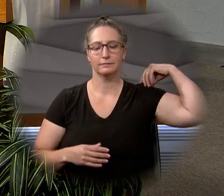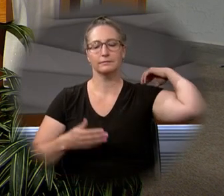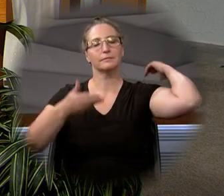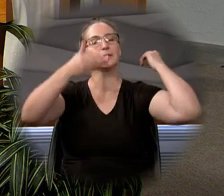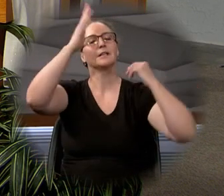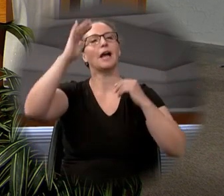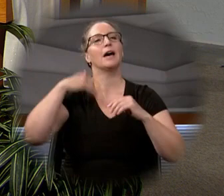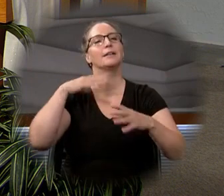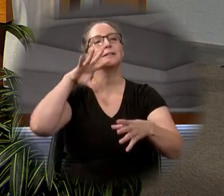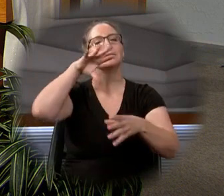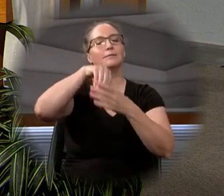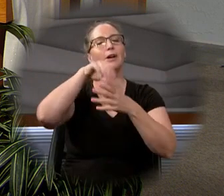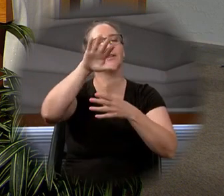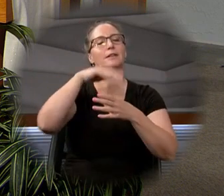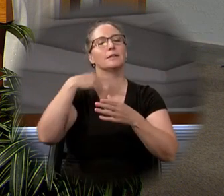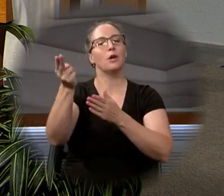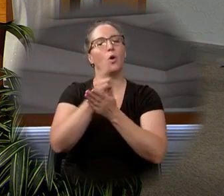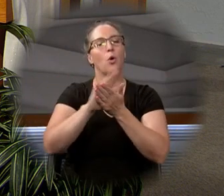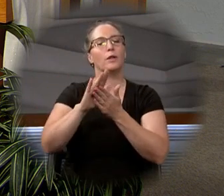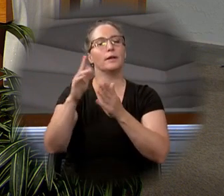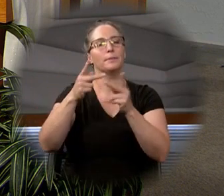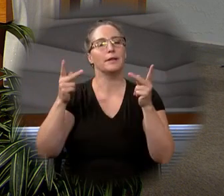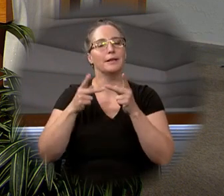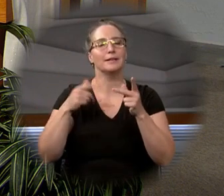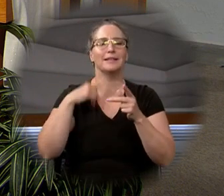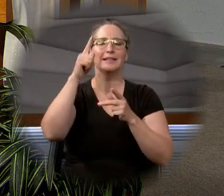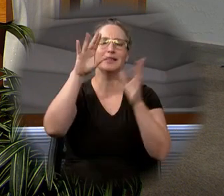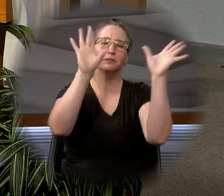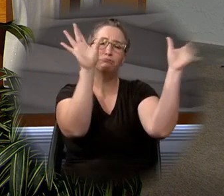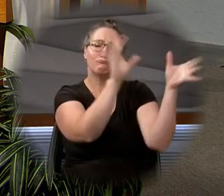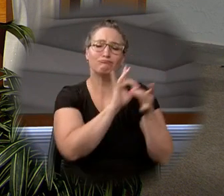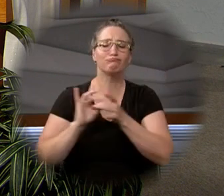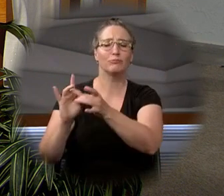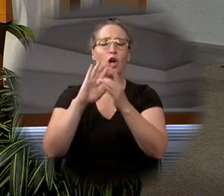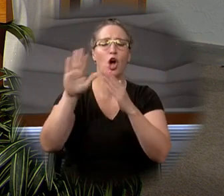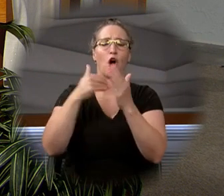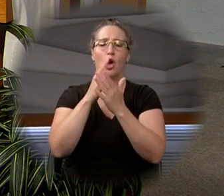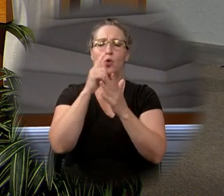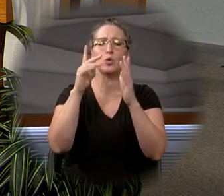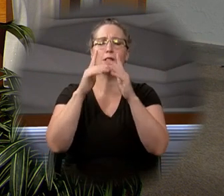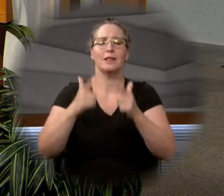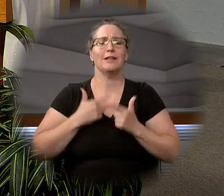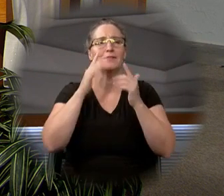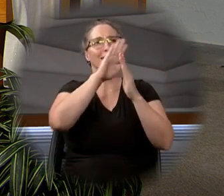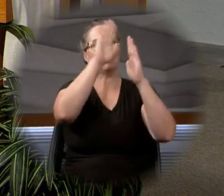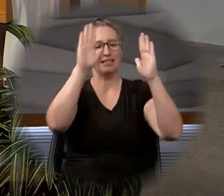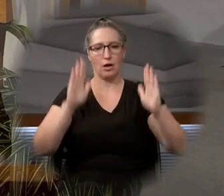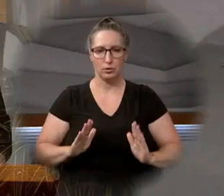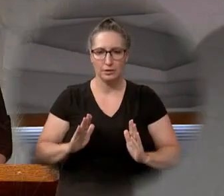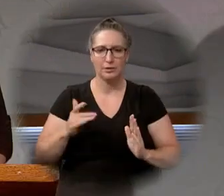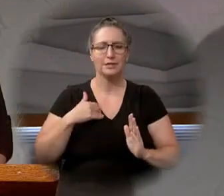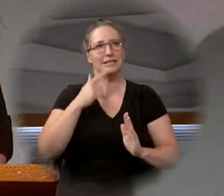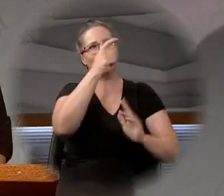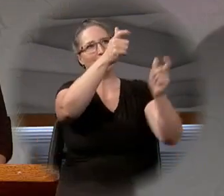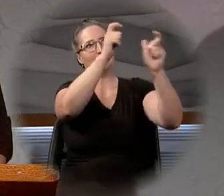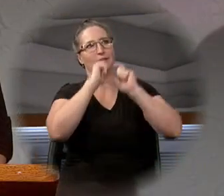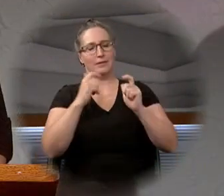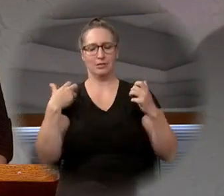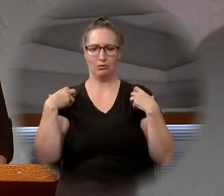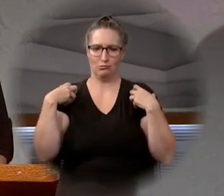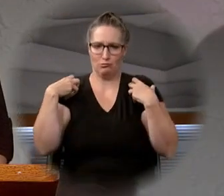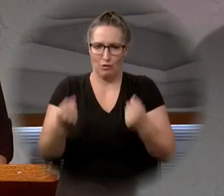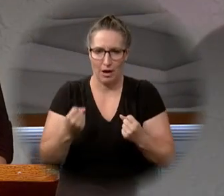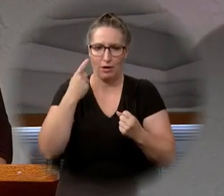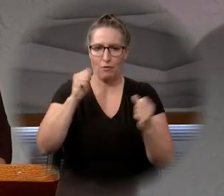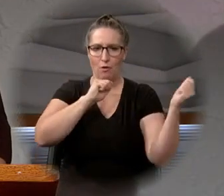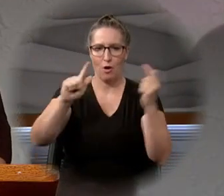God is in his holy place, God who unites those who dwell in his house. He himself gives might and strength to